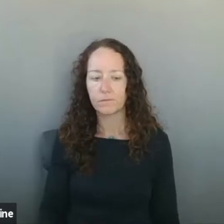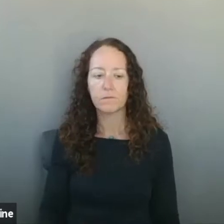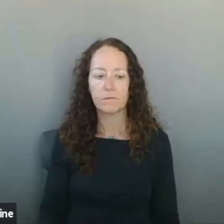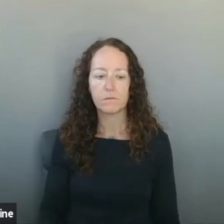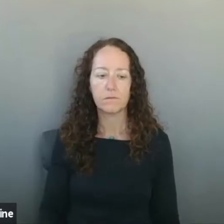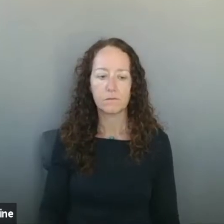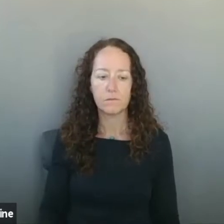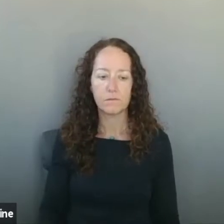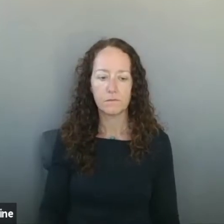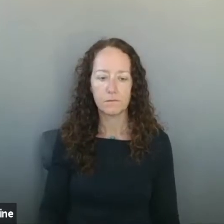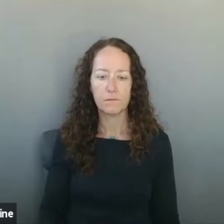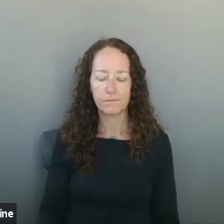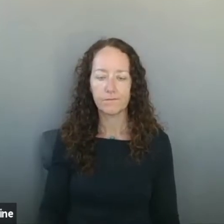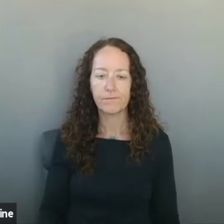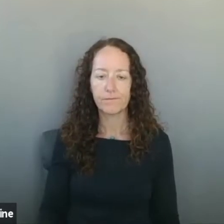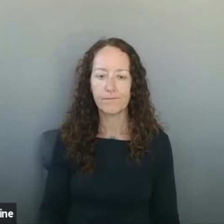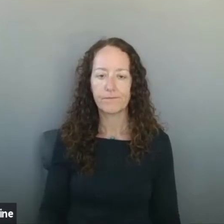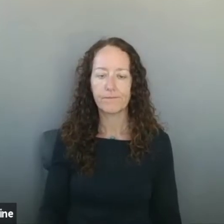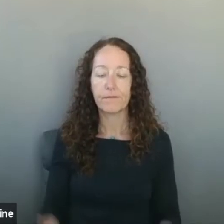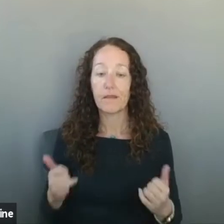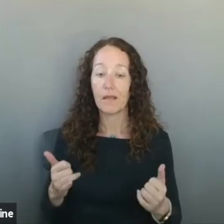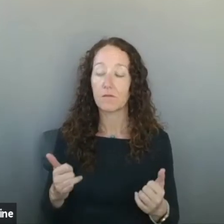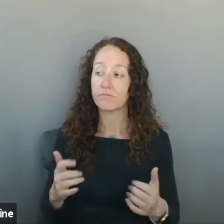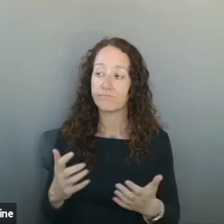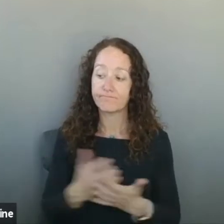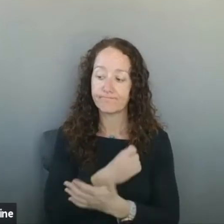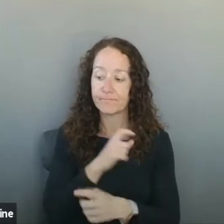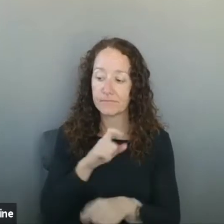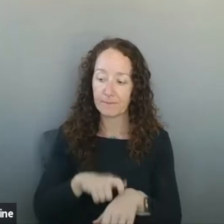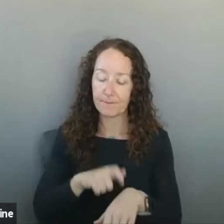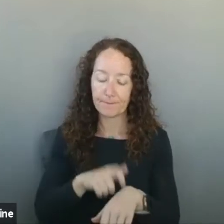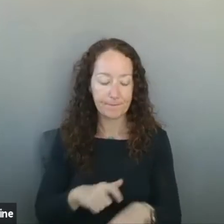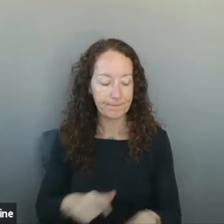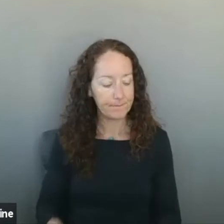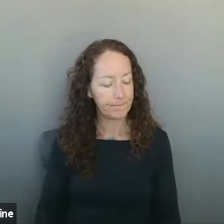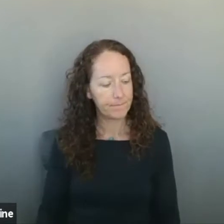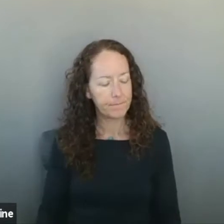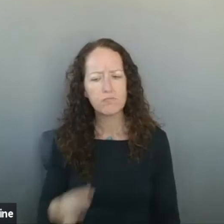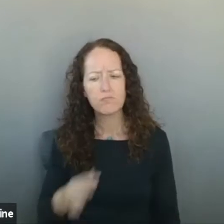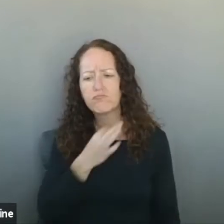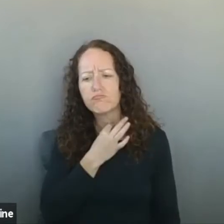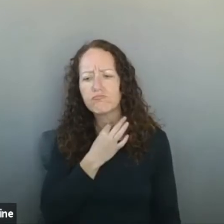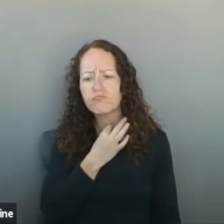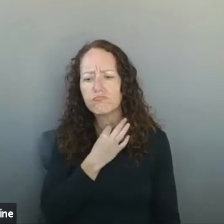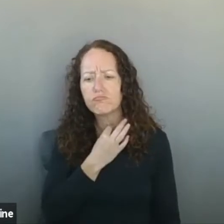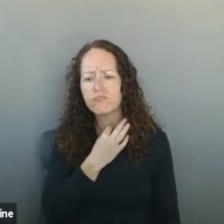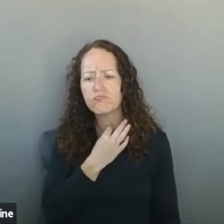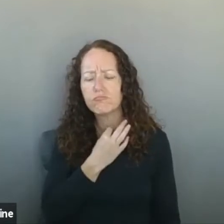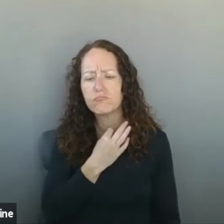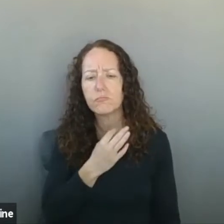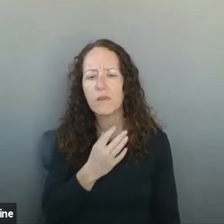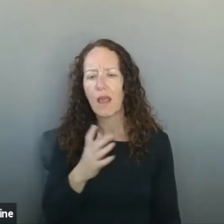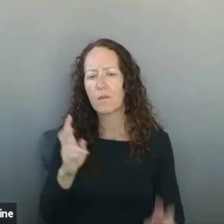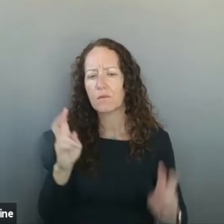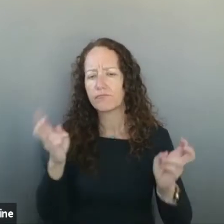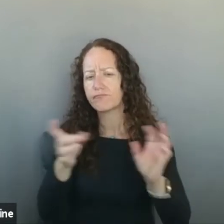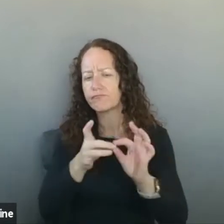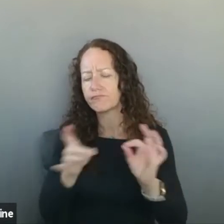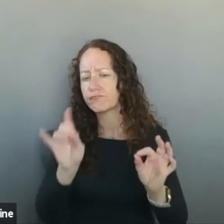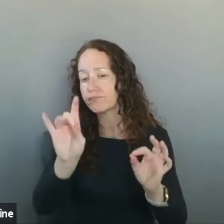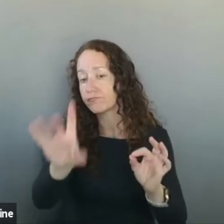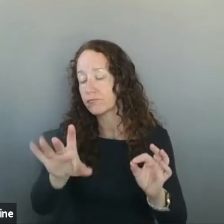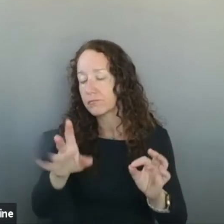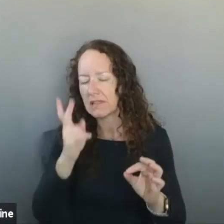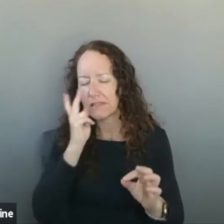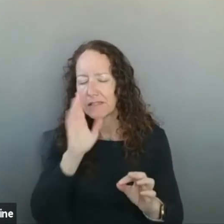a good moment to. I'm curious to hear your reactions to the following quote.